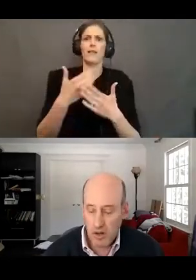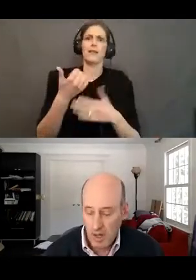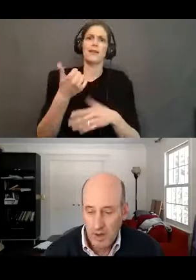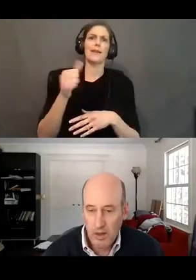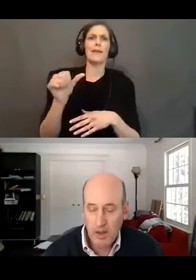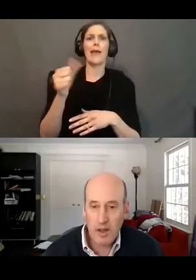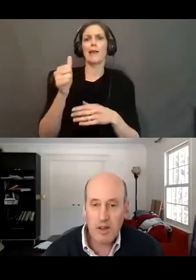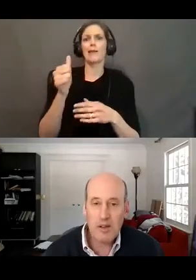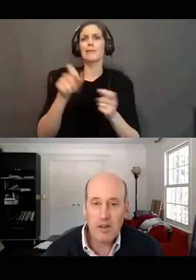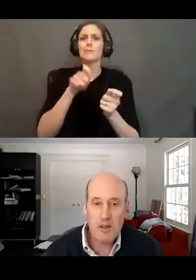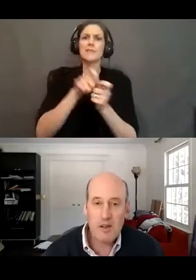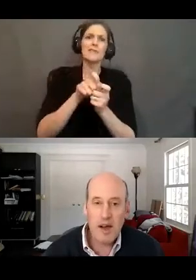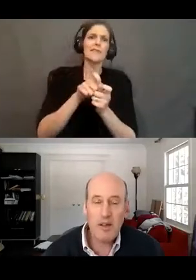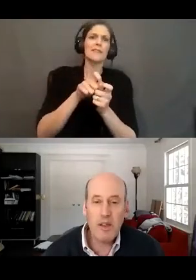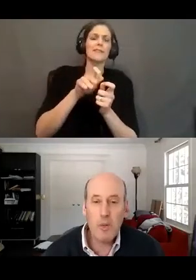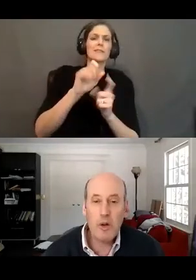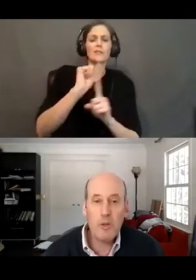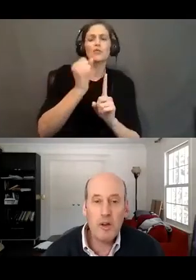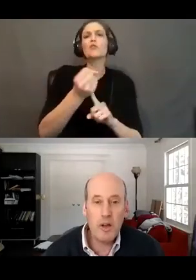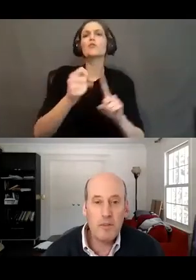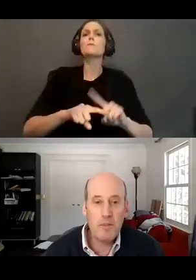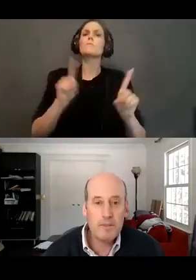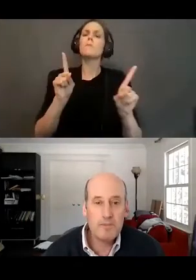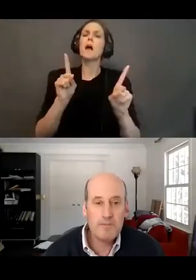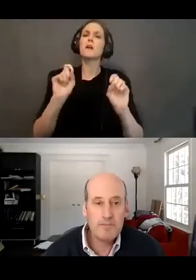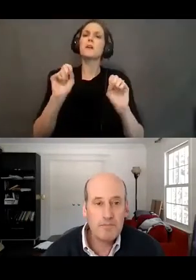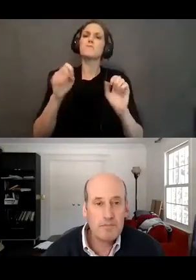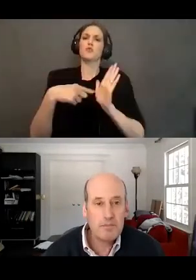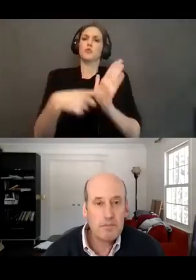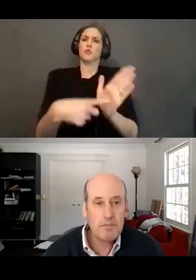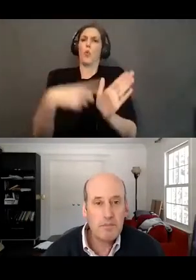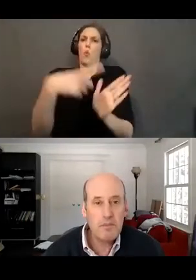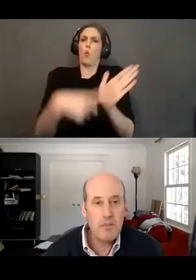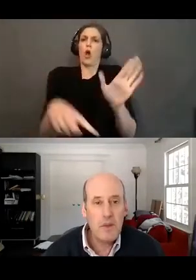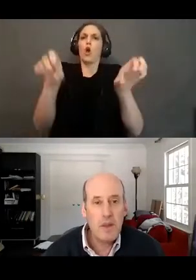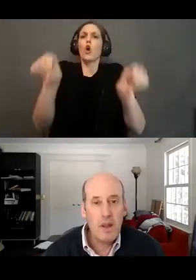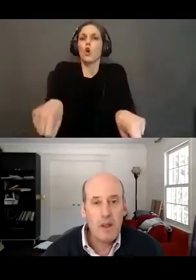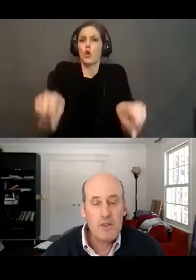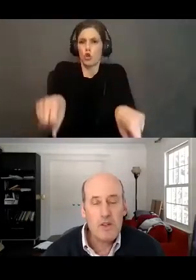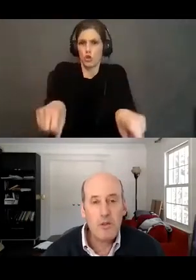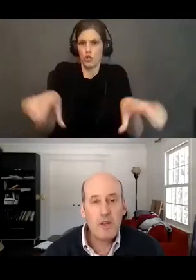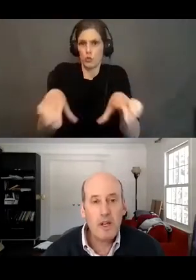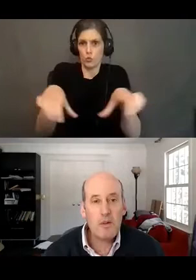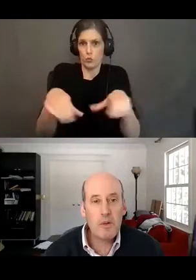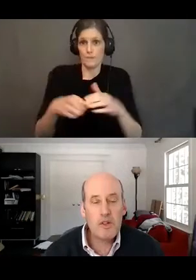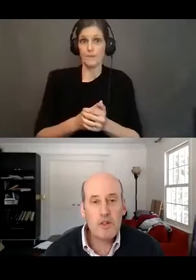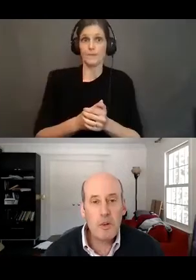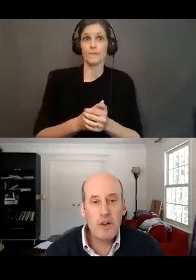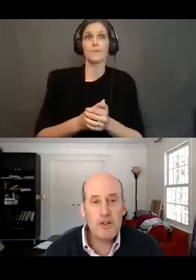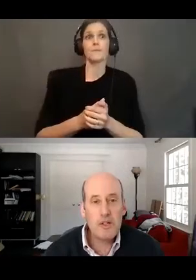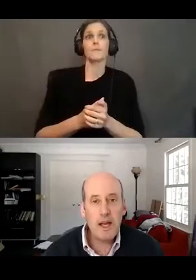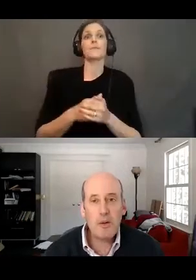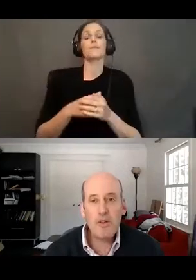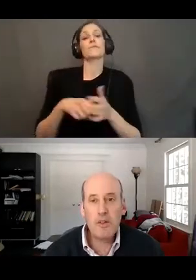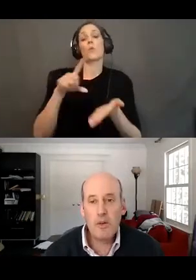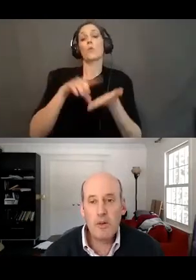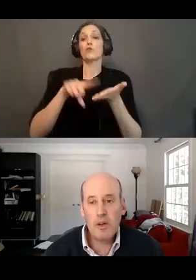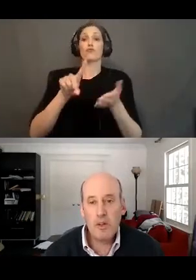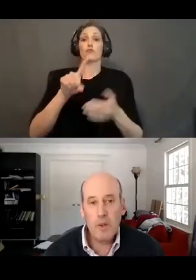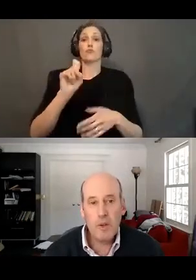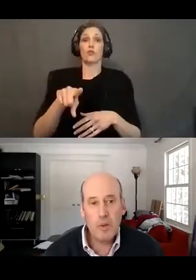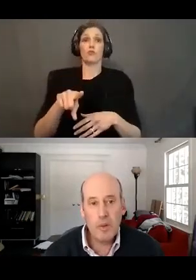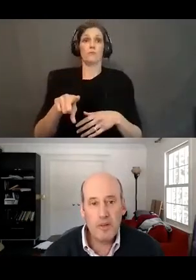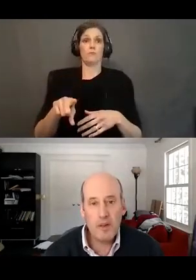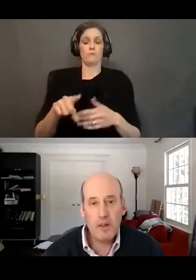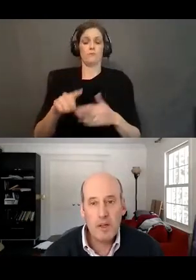the idea is to highlight what could be done. So if we take a research question, how is the new